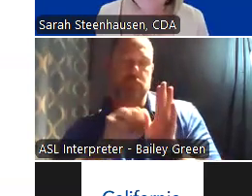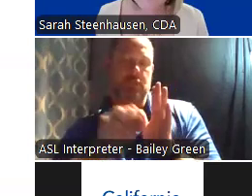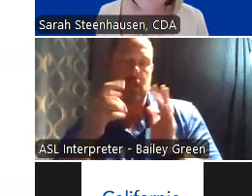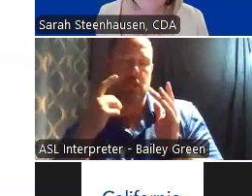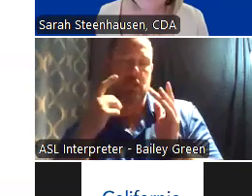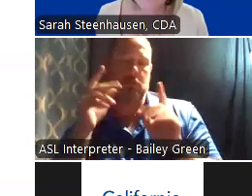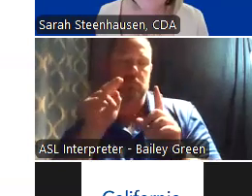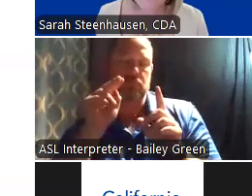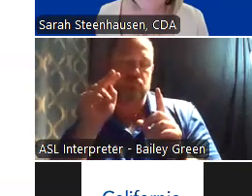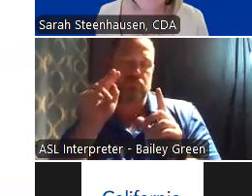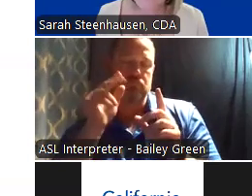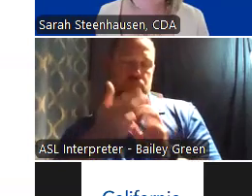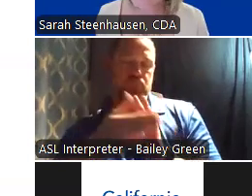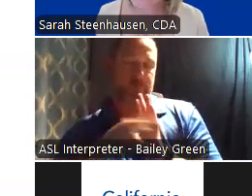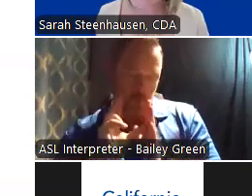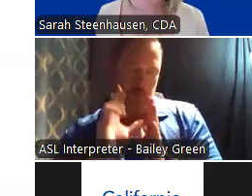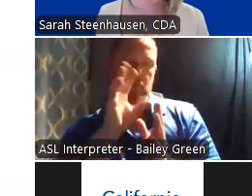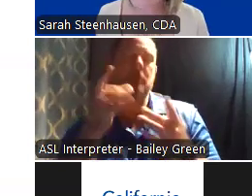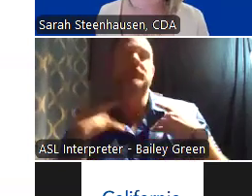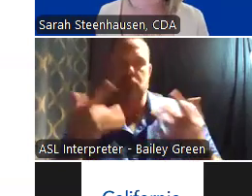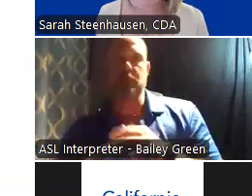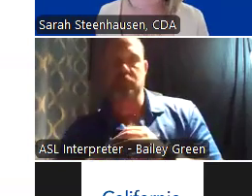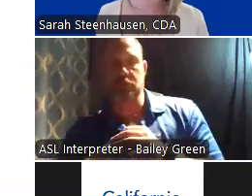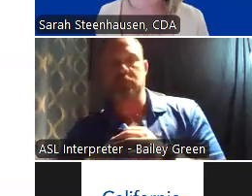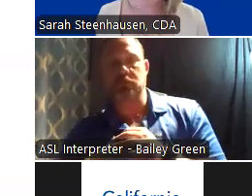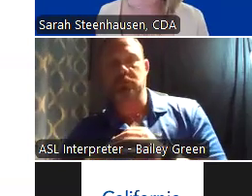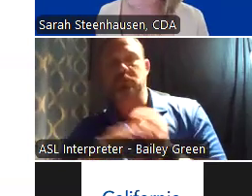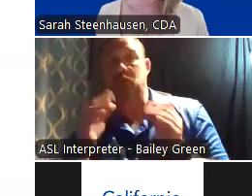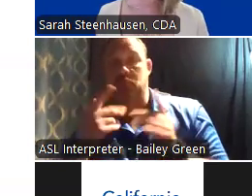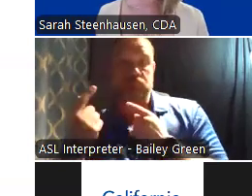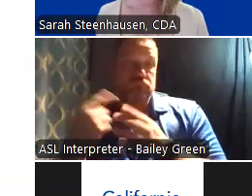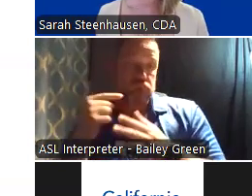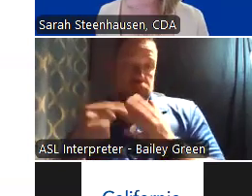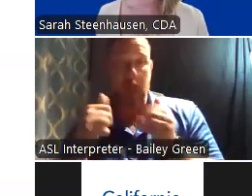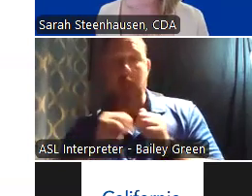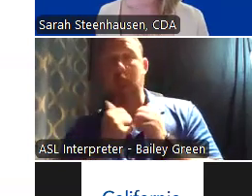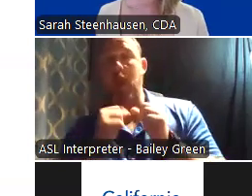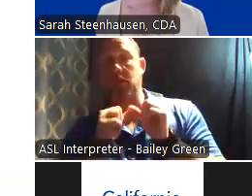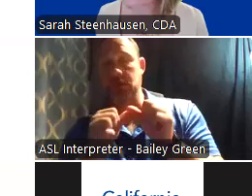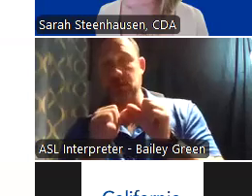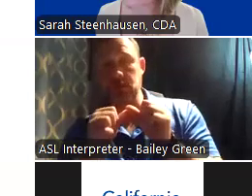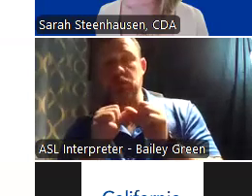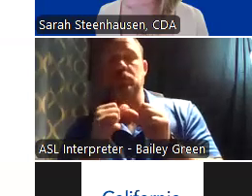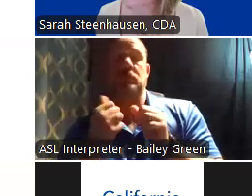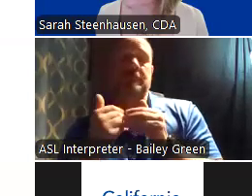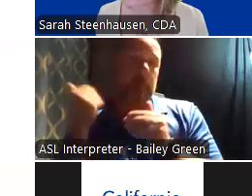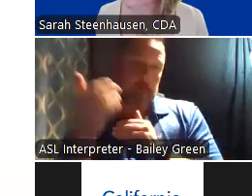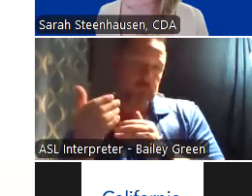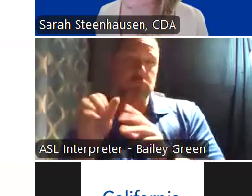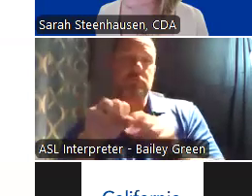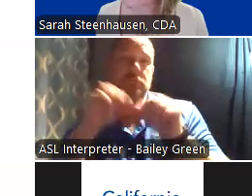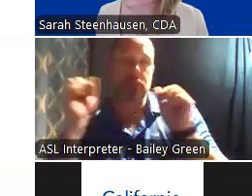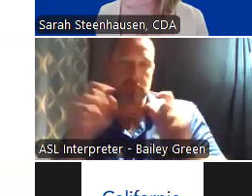consideration. And then we're going to close out the day being able to talk about how we continue to advance systems change through the Master